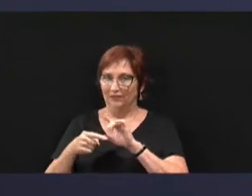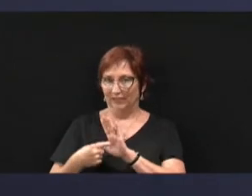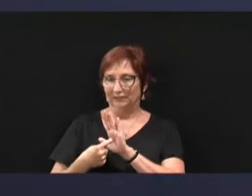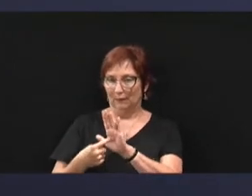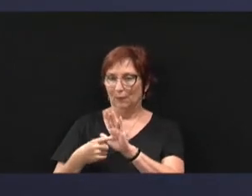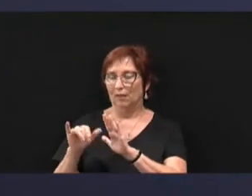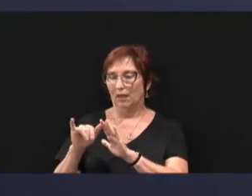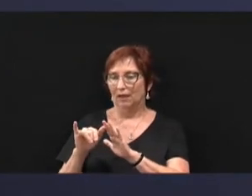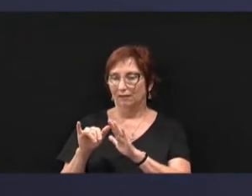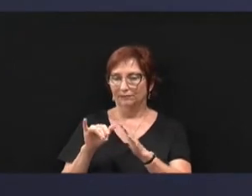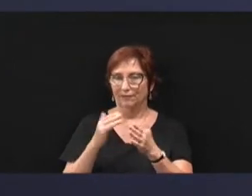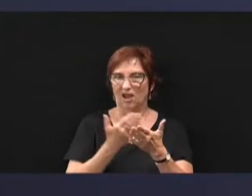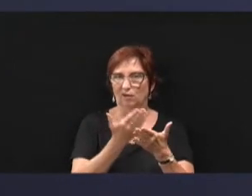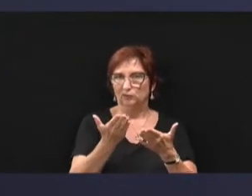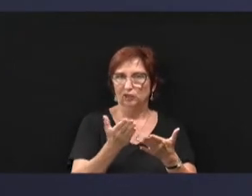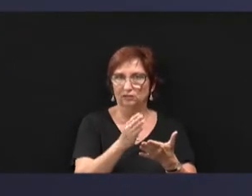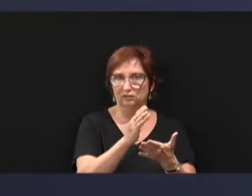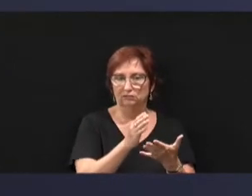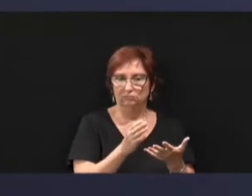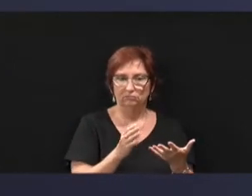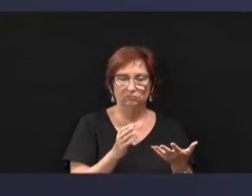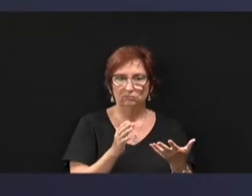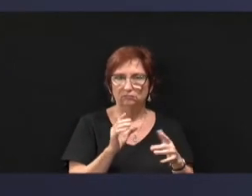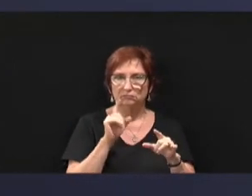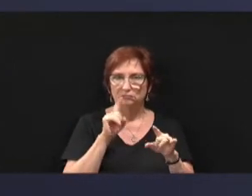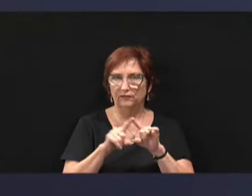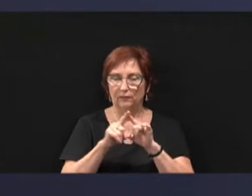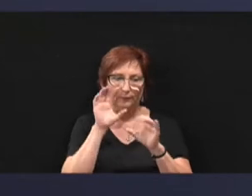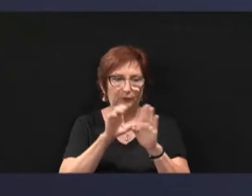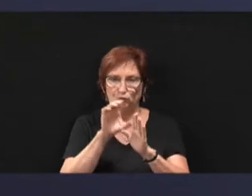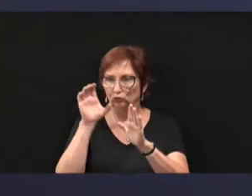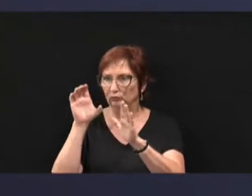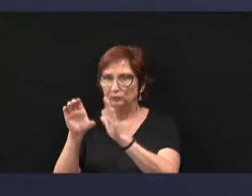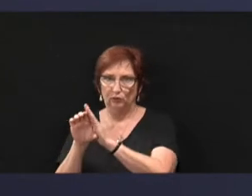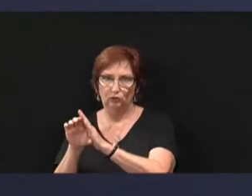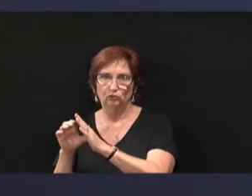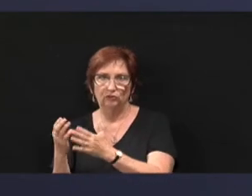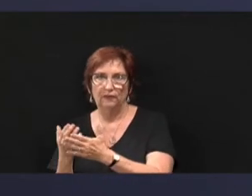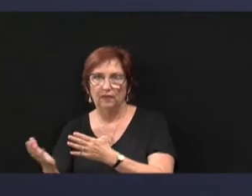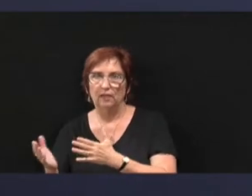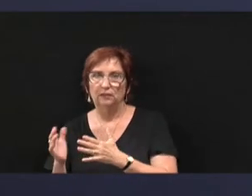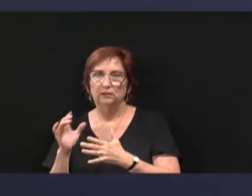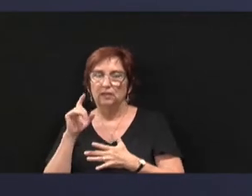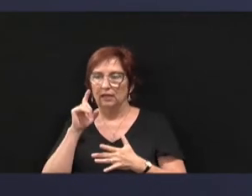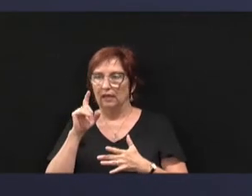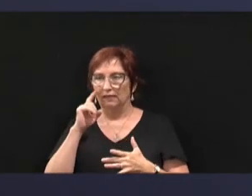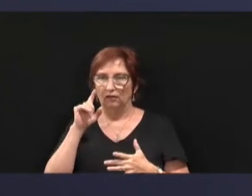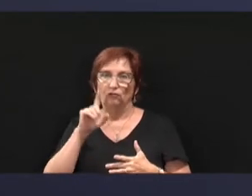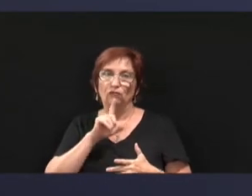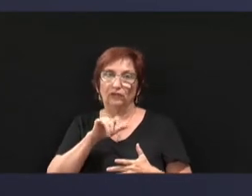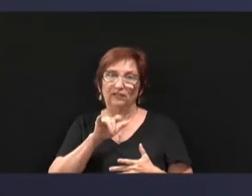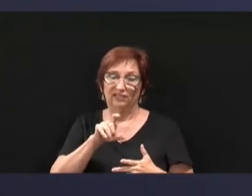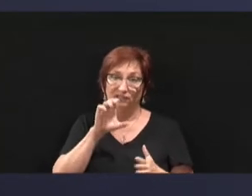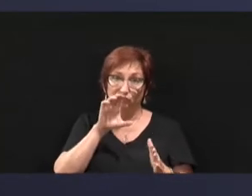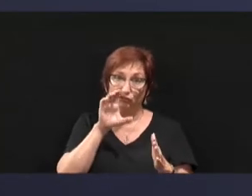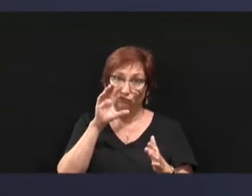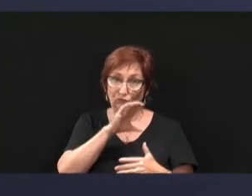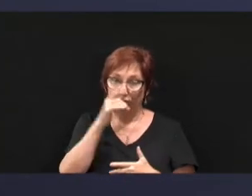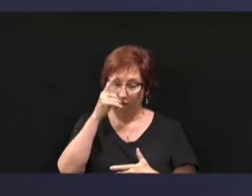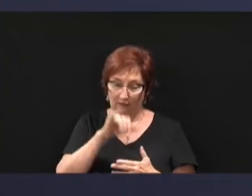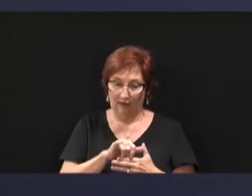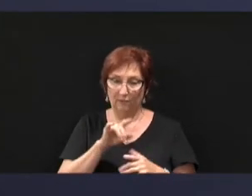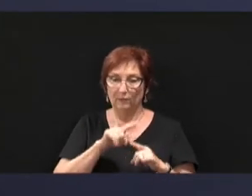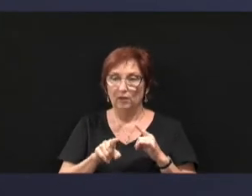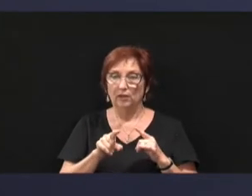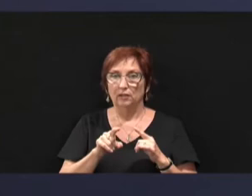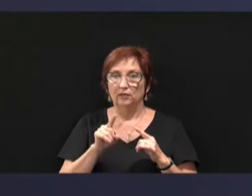like objects, and I think the objects, I think you probably have to really search for that. Objects that has a key, you